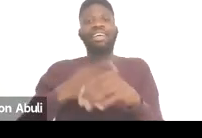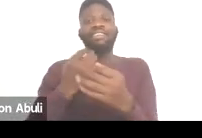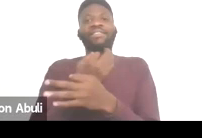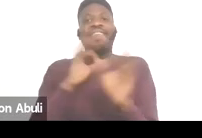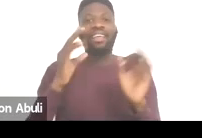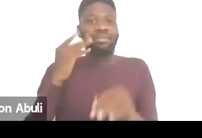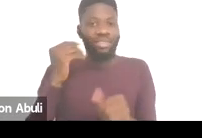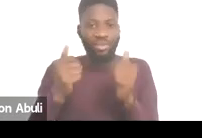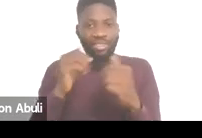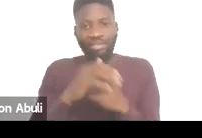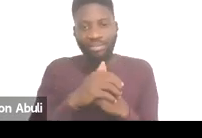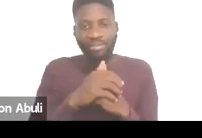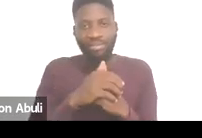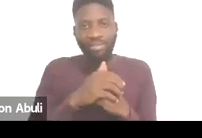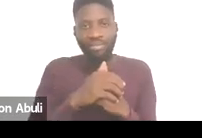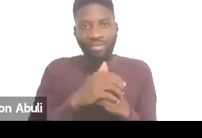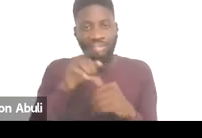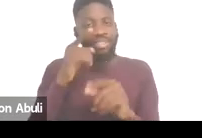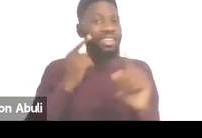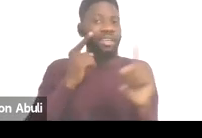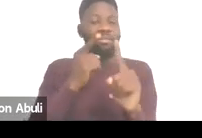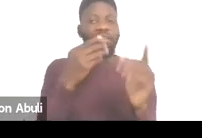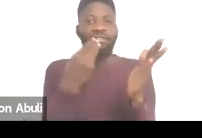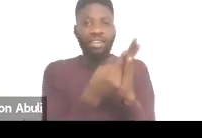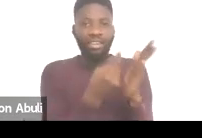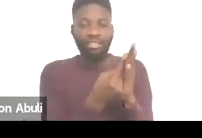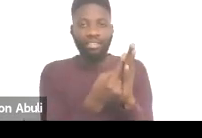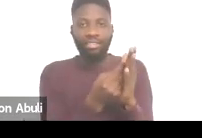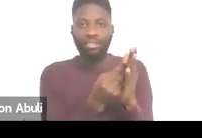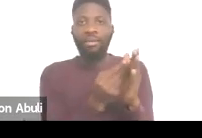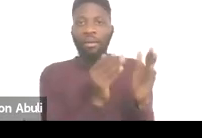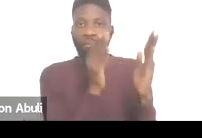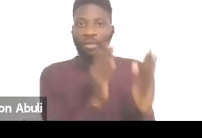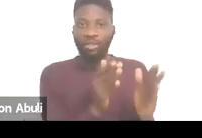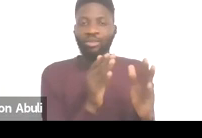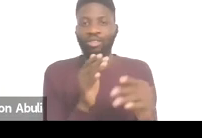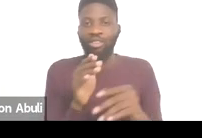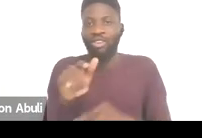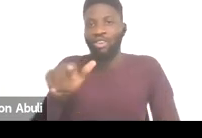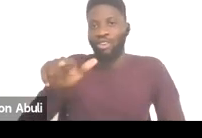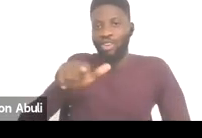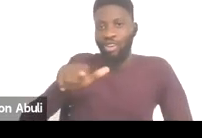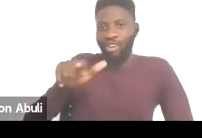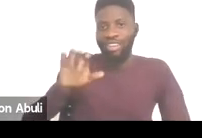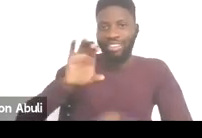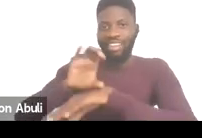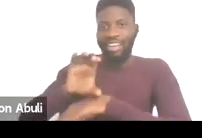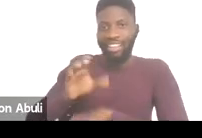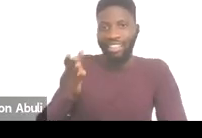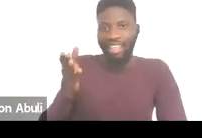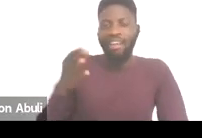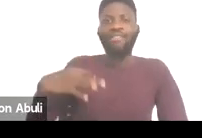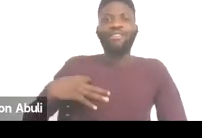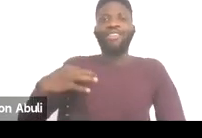as a finance person, you have a local church that your local church, you can volunteer, you